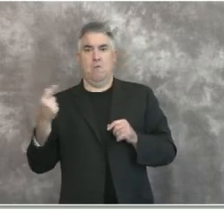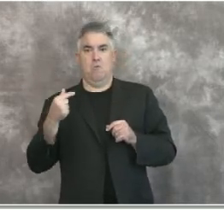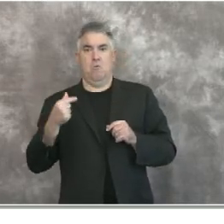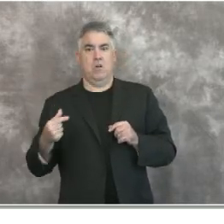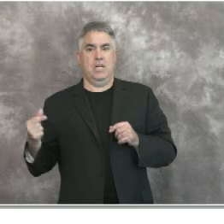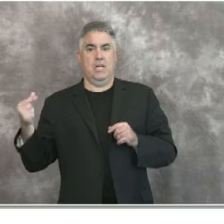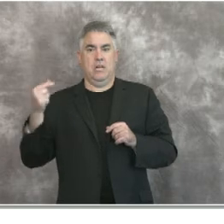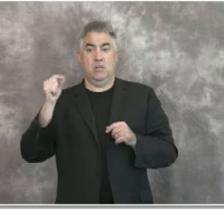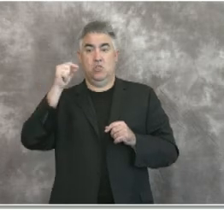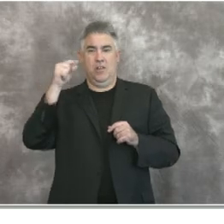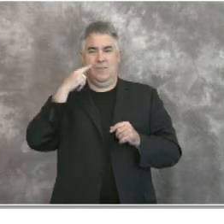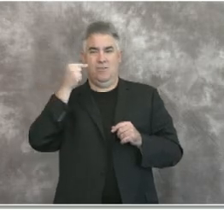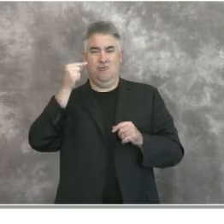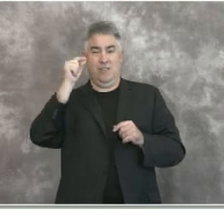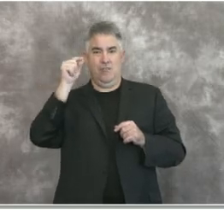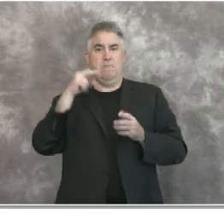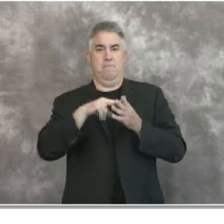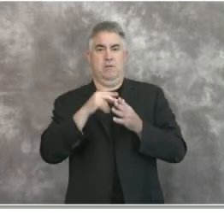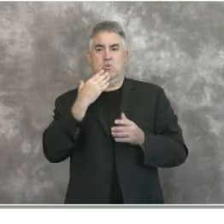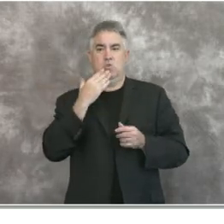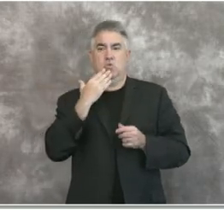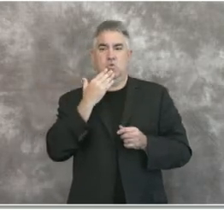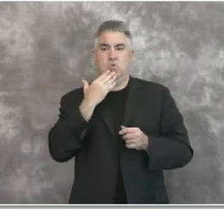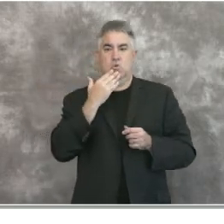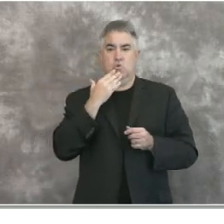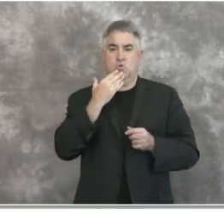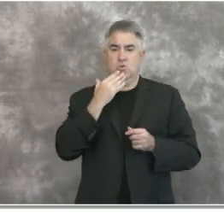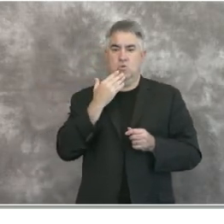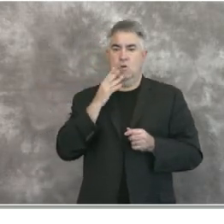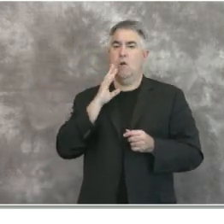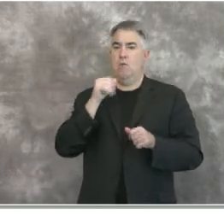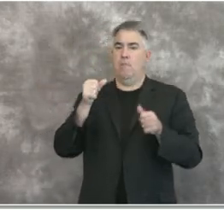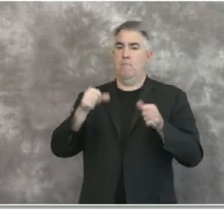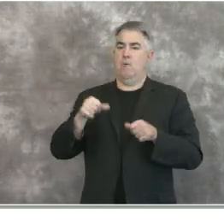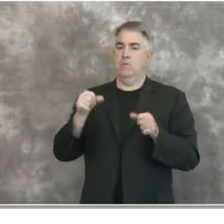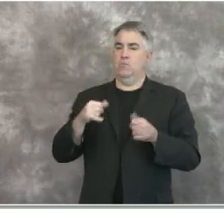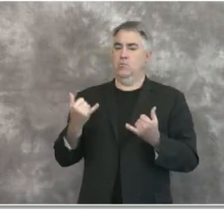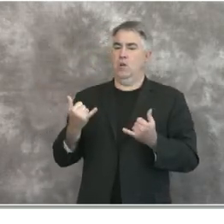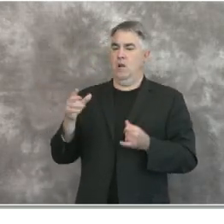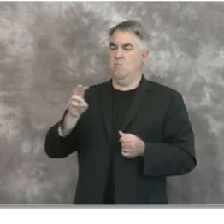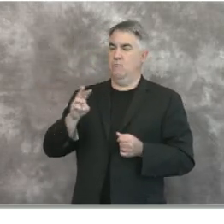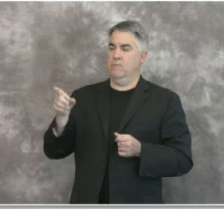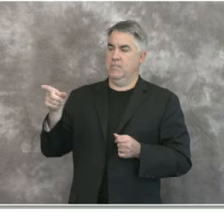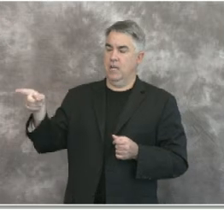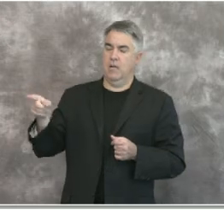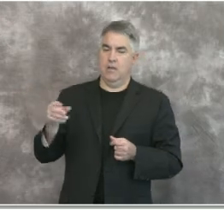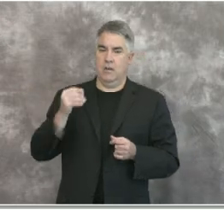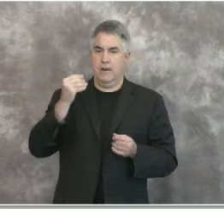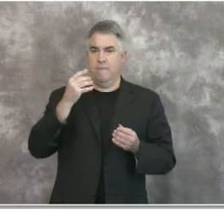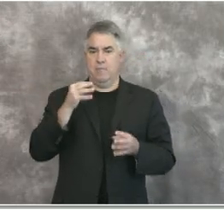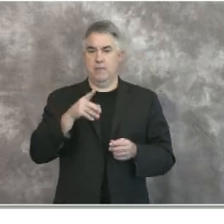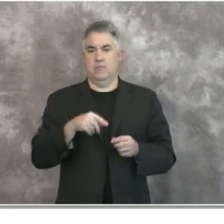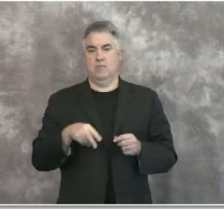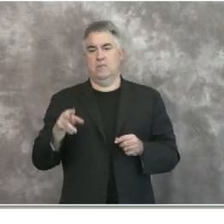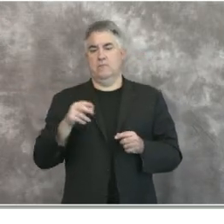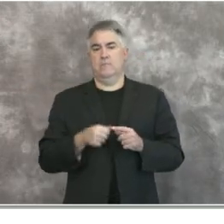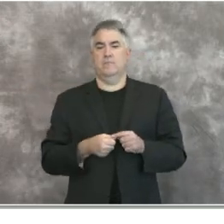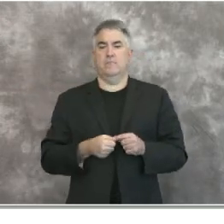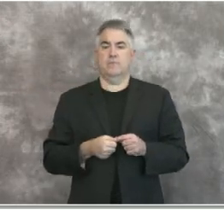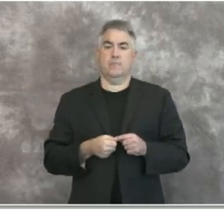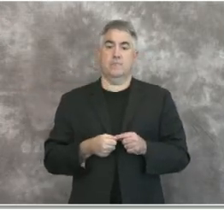news. So this will be posted today at the, on our website at the end of the day. Going